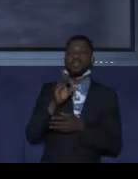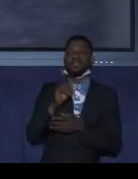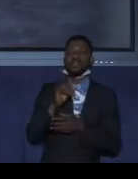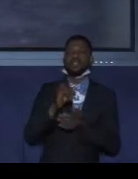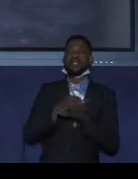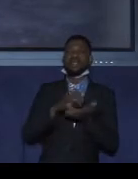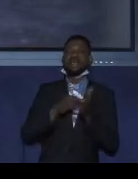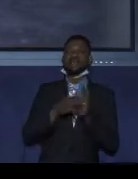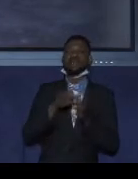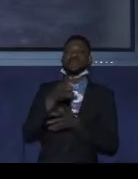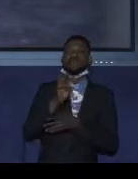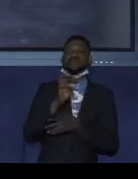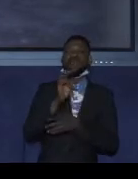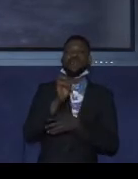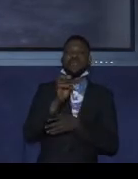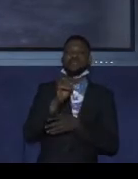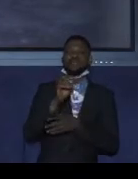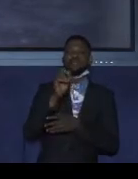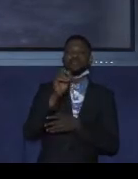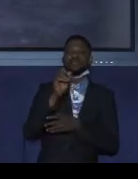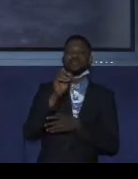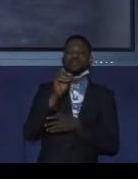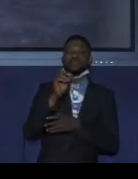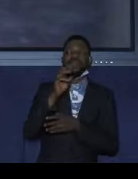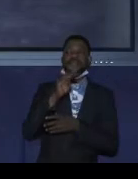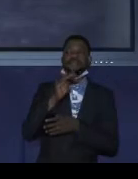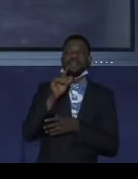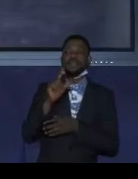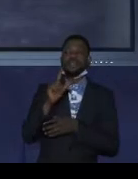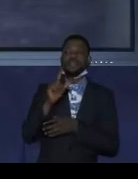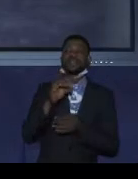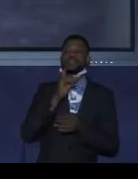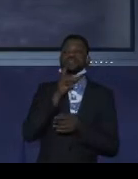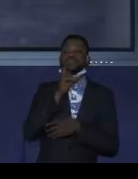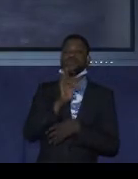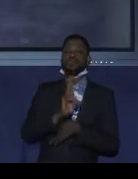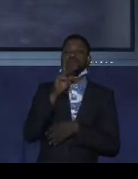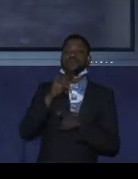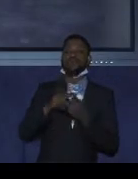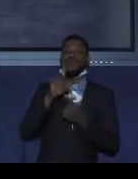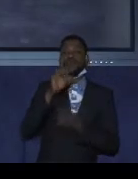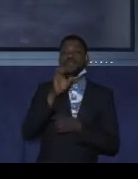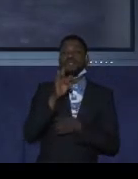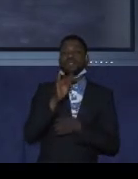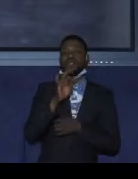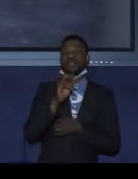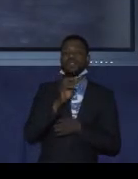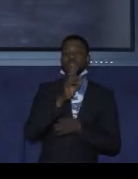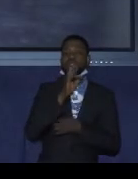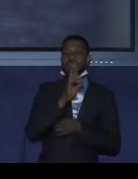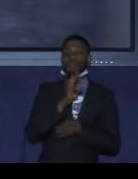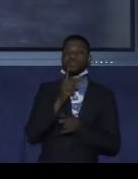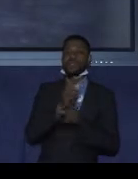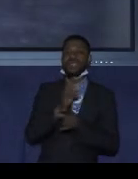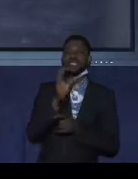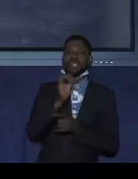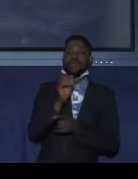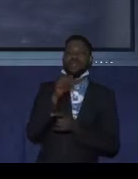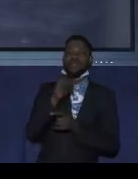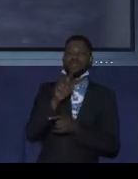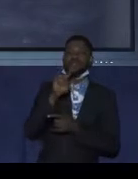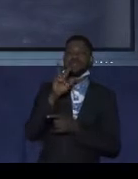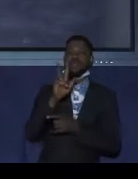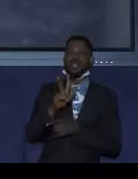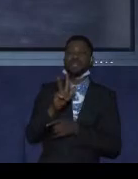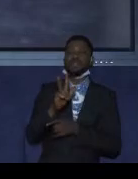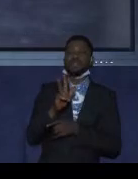simply means is that 230 milliliters is not even up to 1 liter. It's 0.23 liters. It's not up to 1 liter,